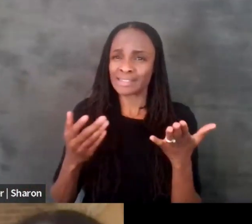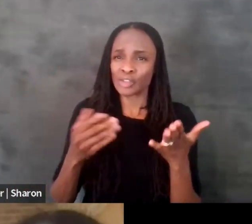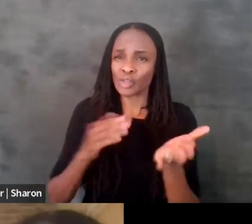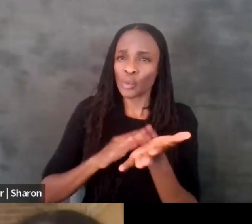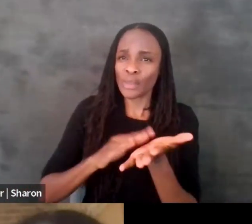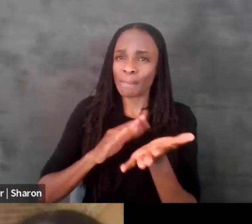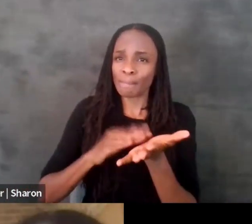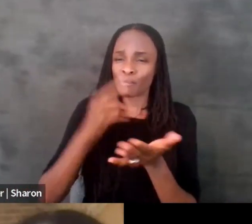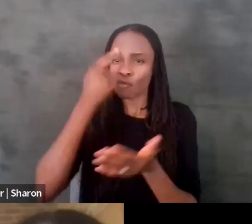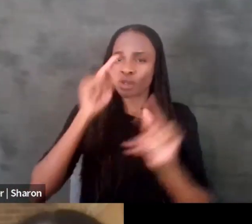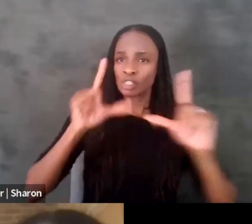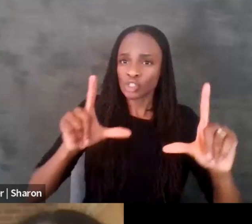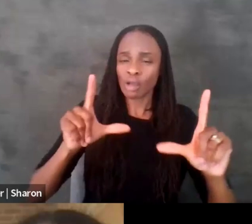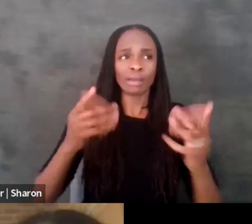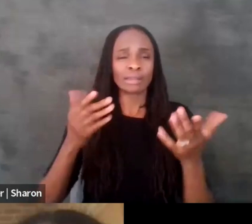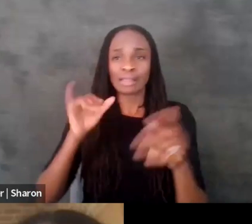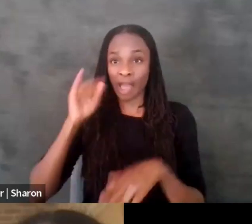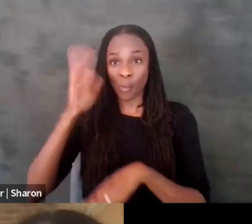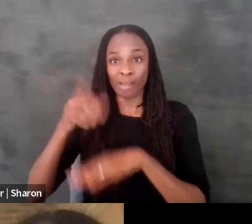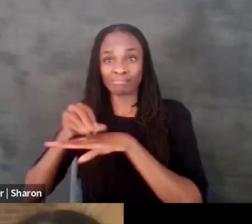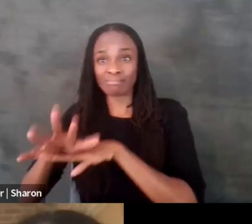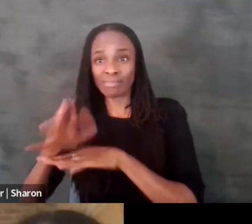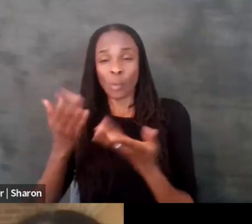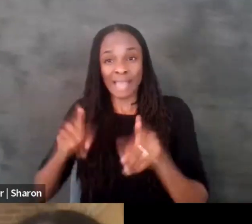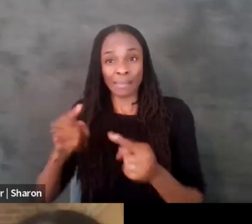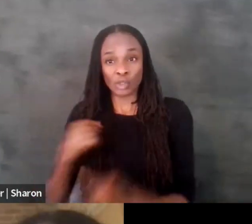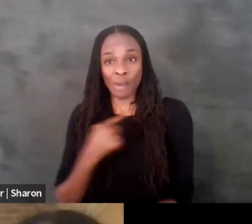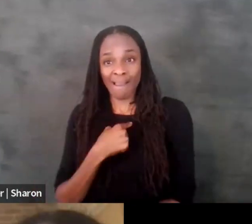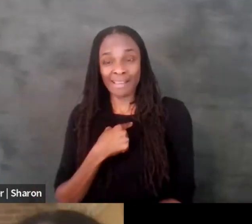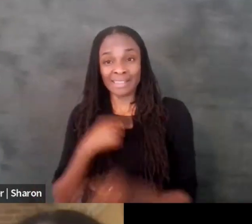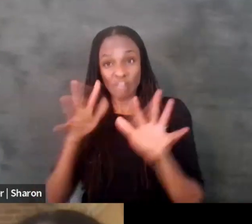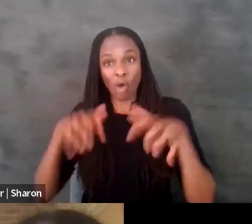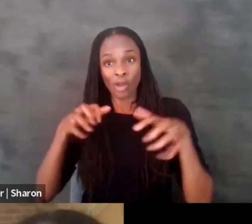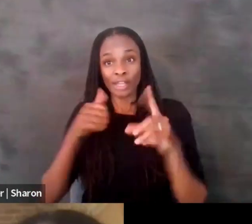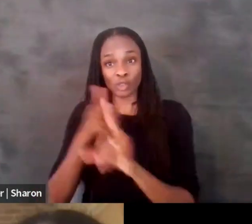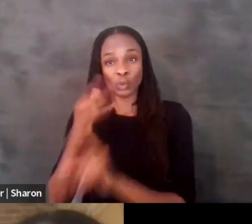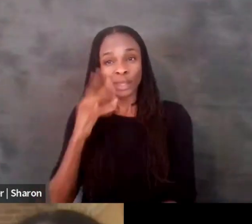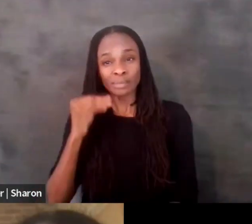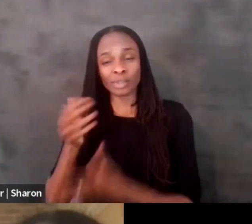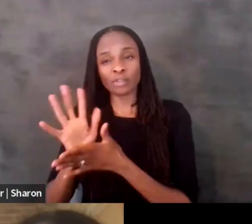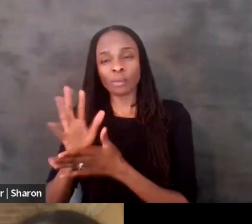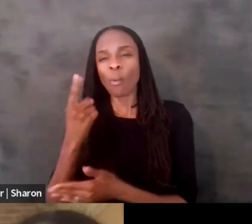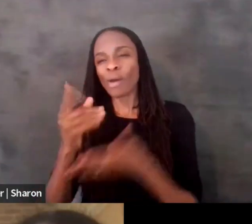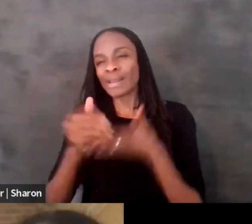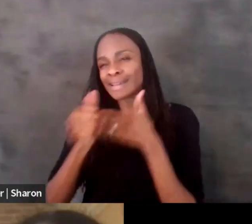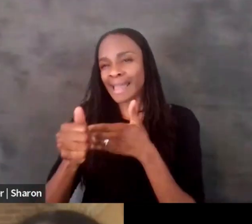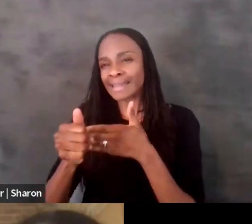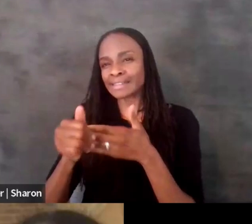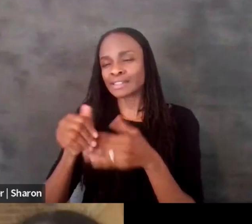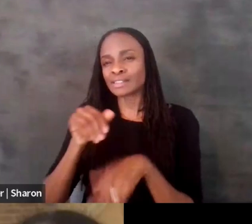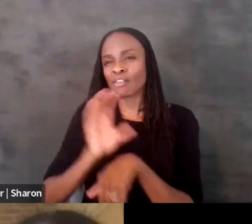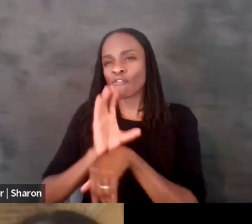is happening to us to the audience who experiences the film? And one of the guiding force was